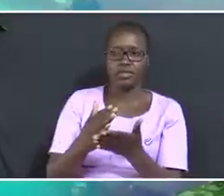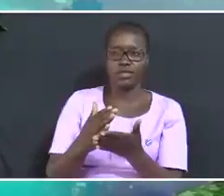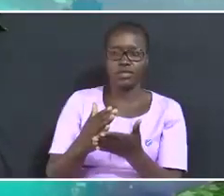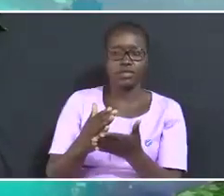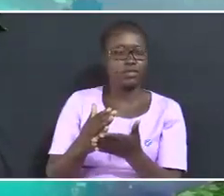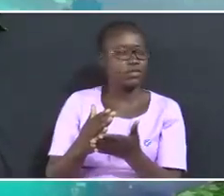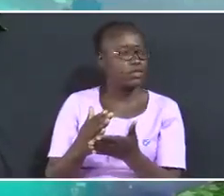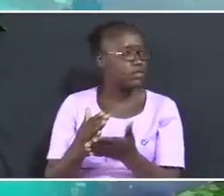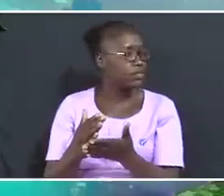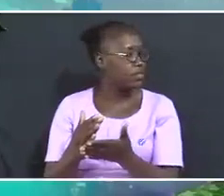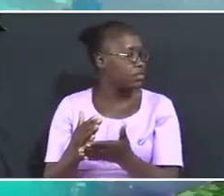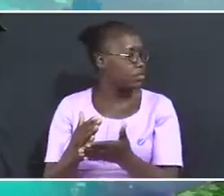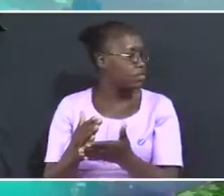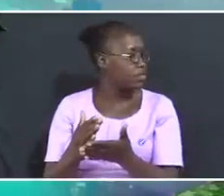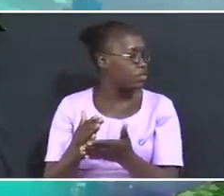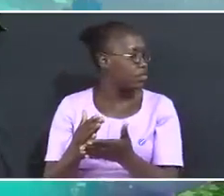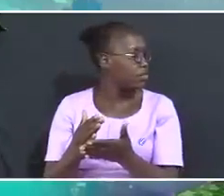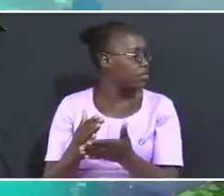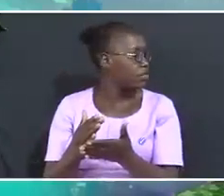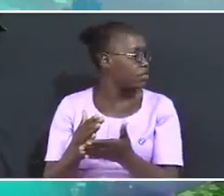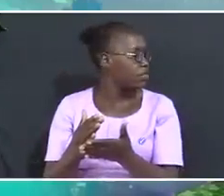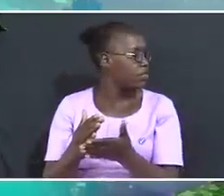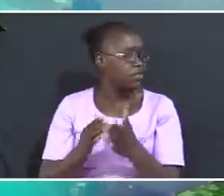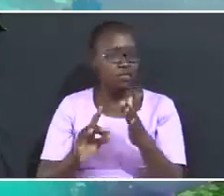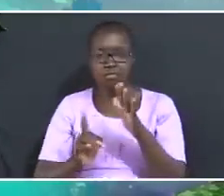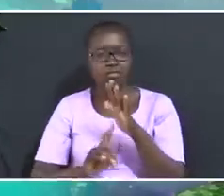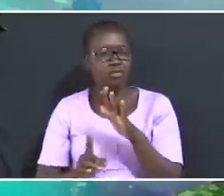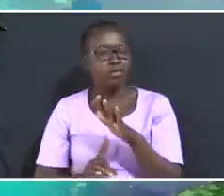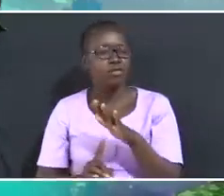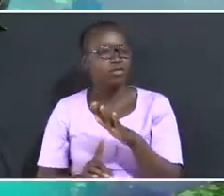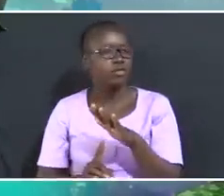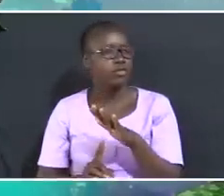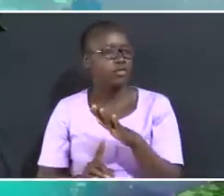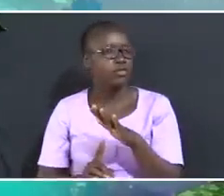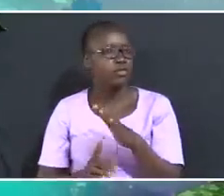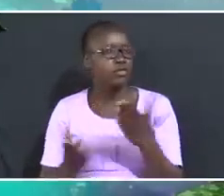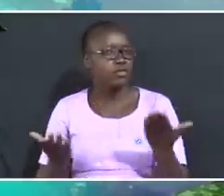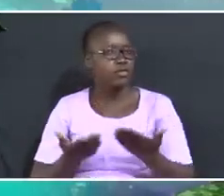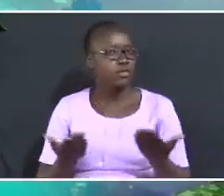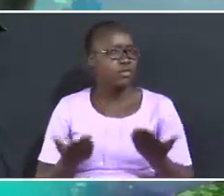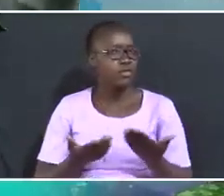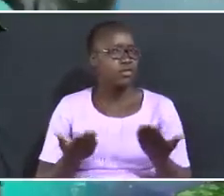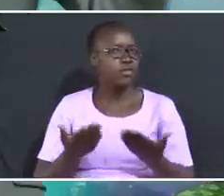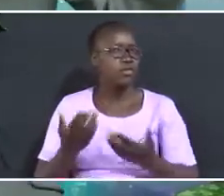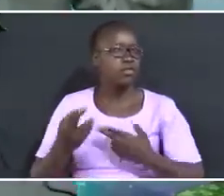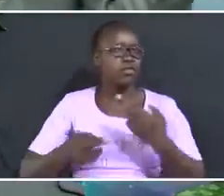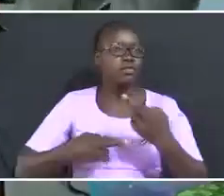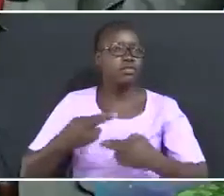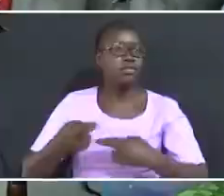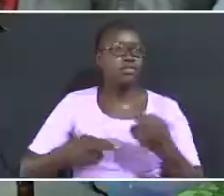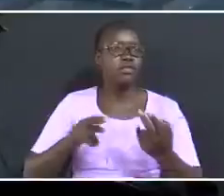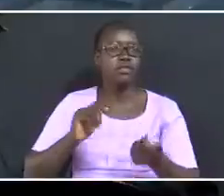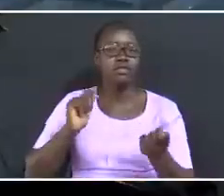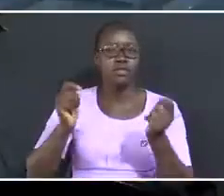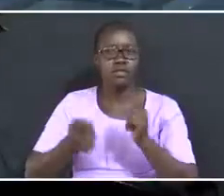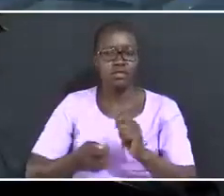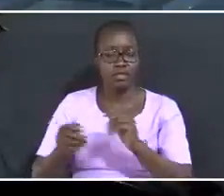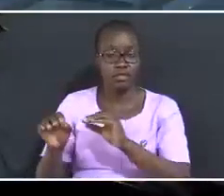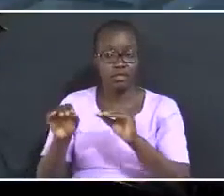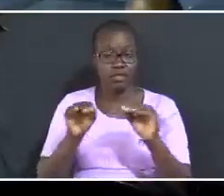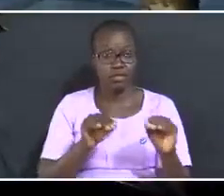the Department of Ministerial, where revival and reformation is